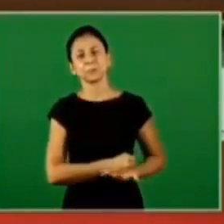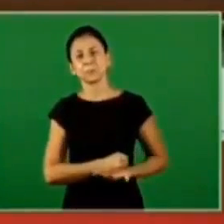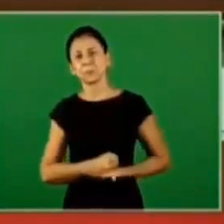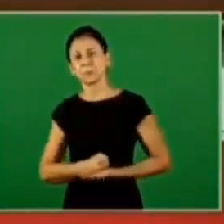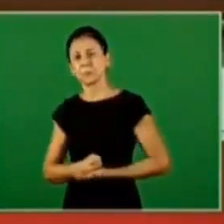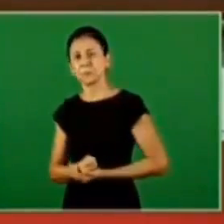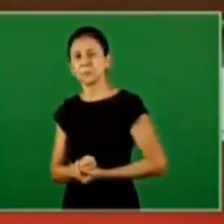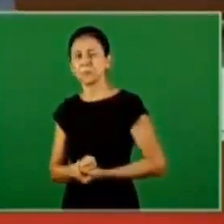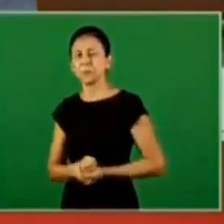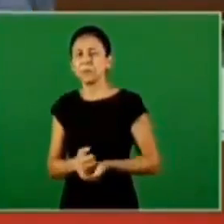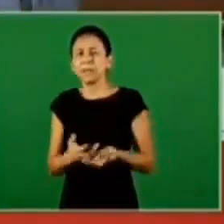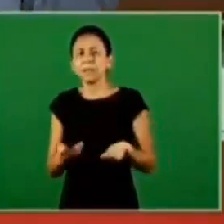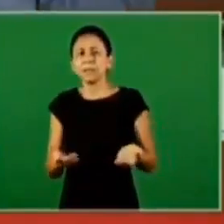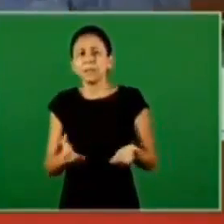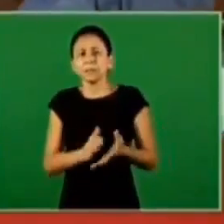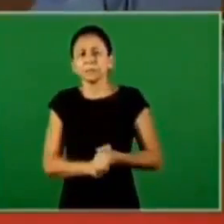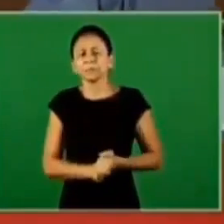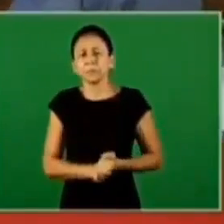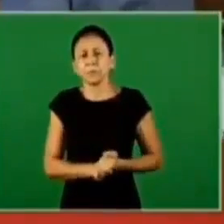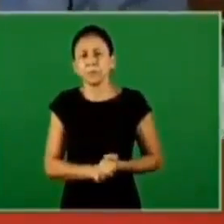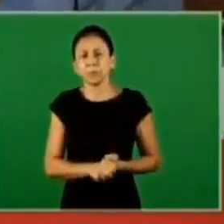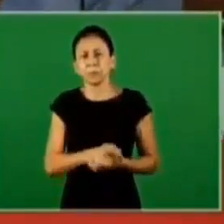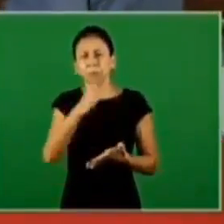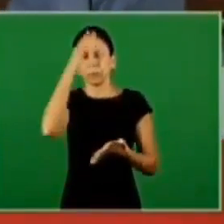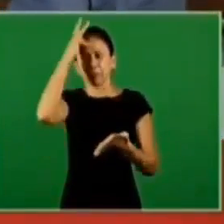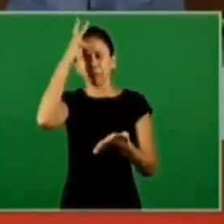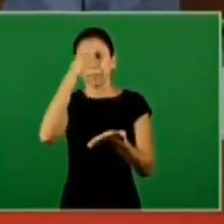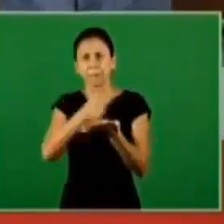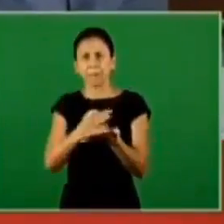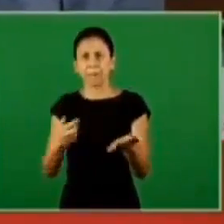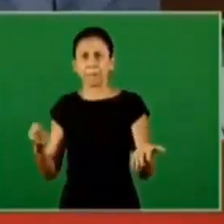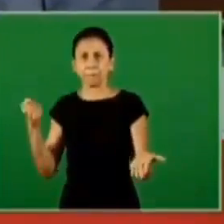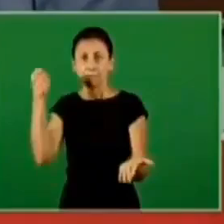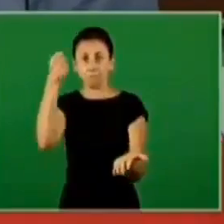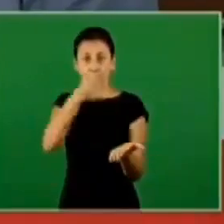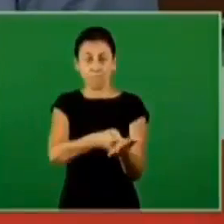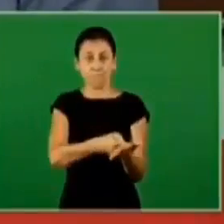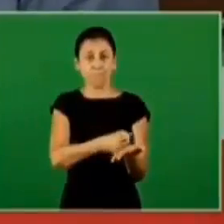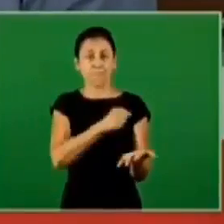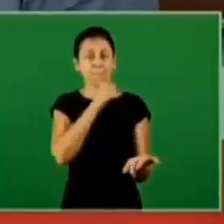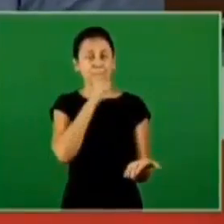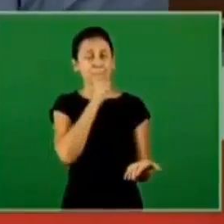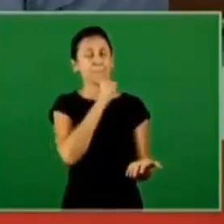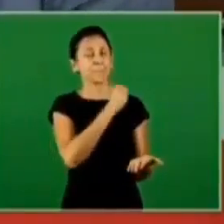The faith in the Old Testament was an imputation. So faith